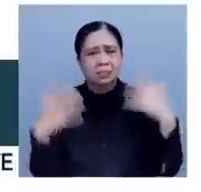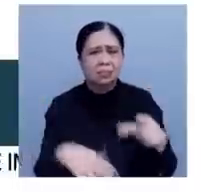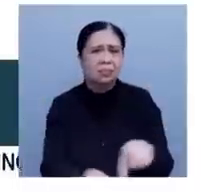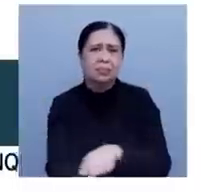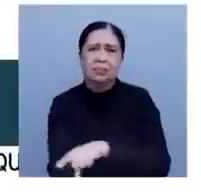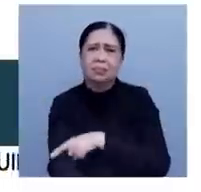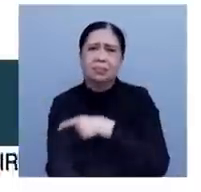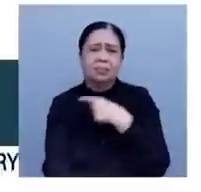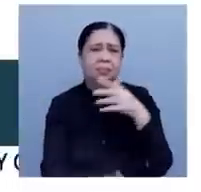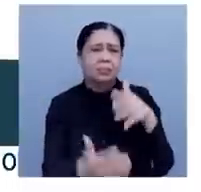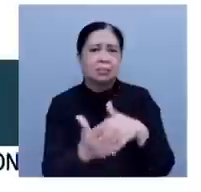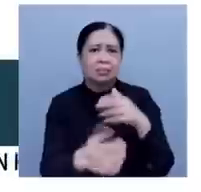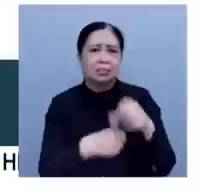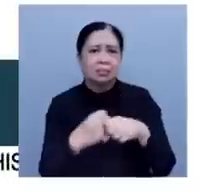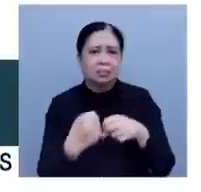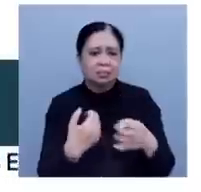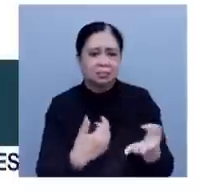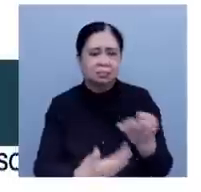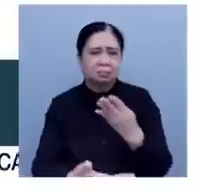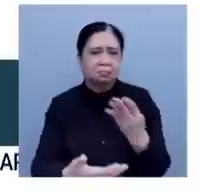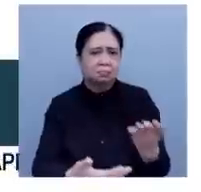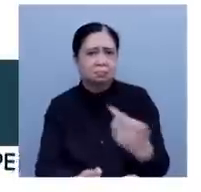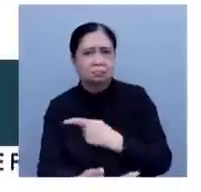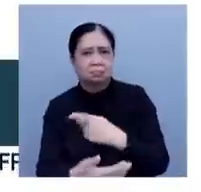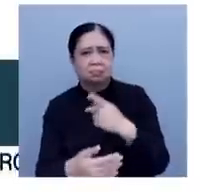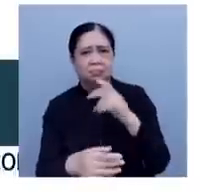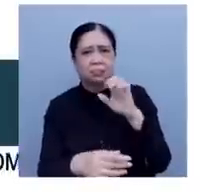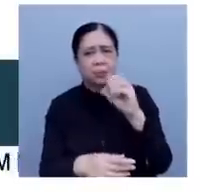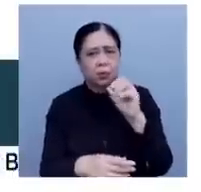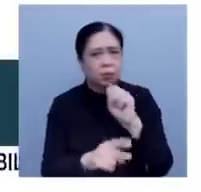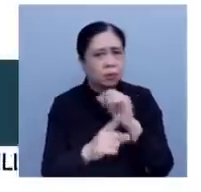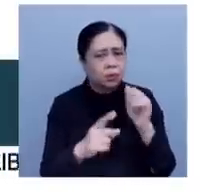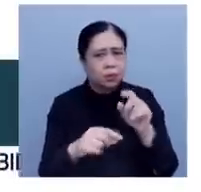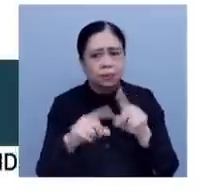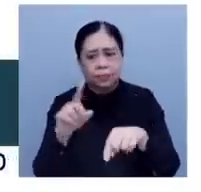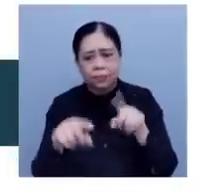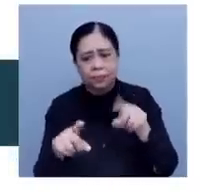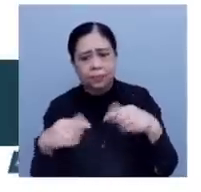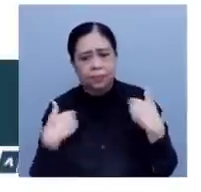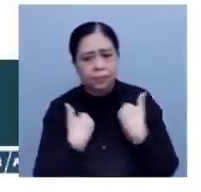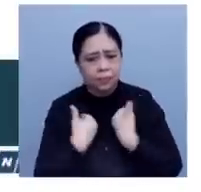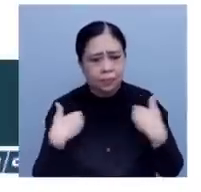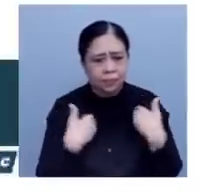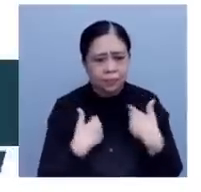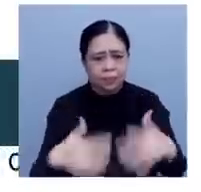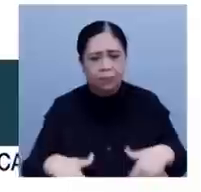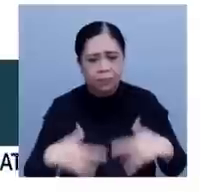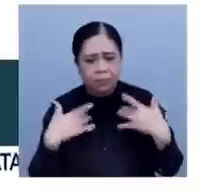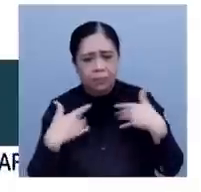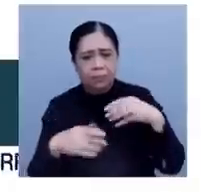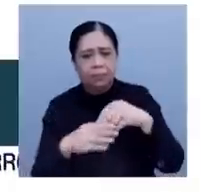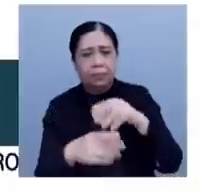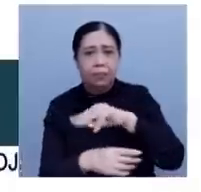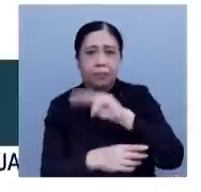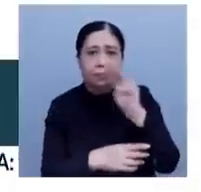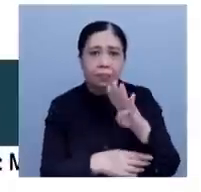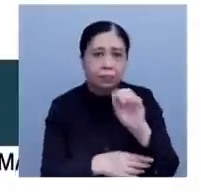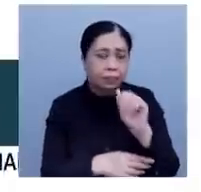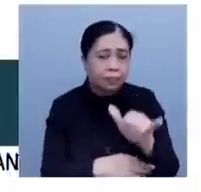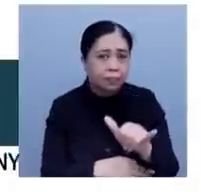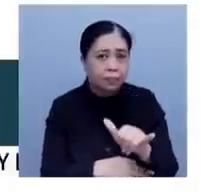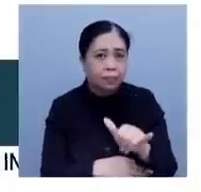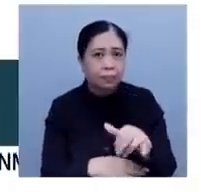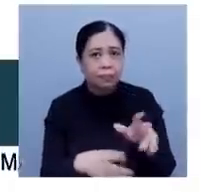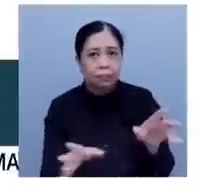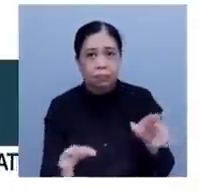of years to bring back the ecosystem, the biodiversity within the waters of Manila Bay. What are your thoughts on this? You said it